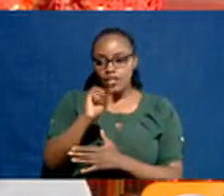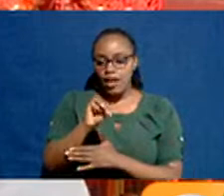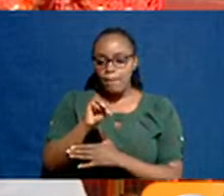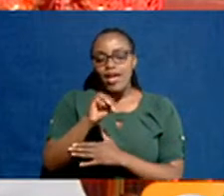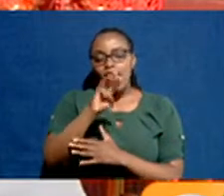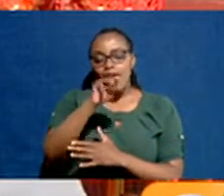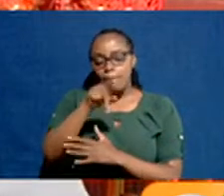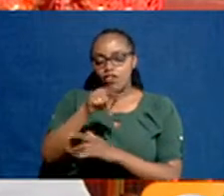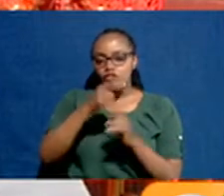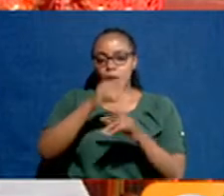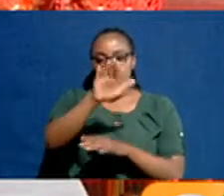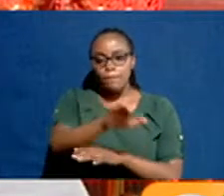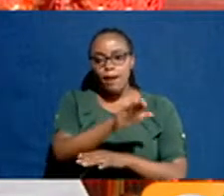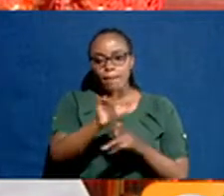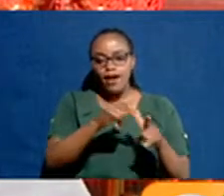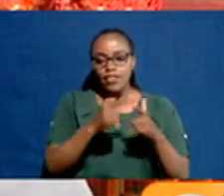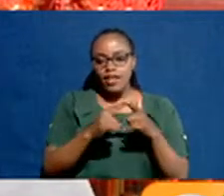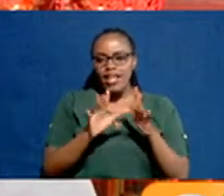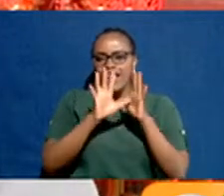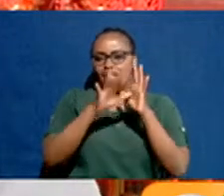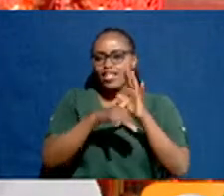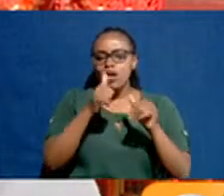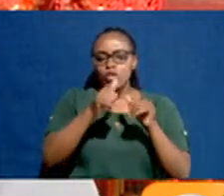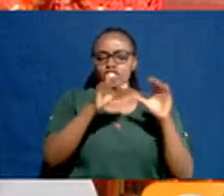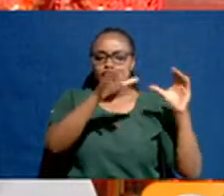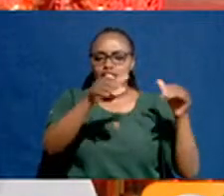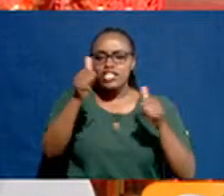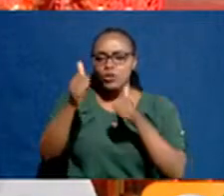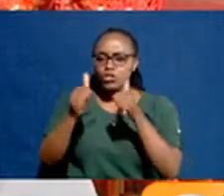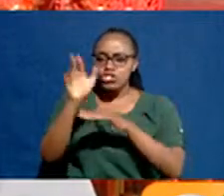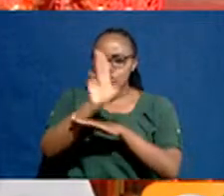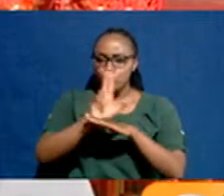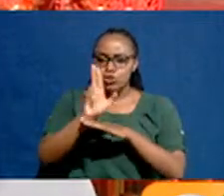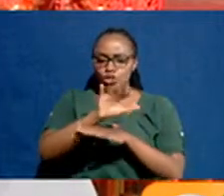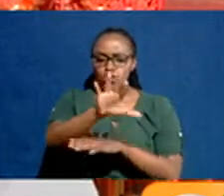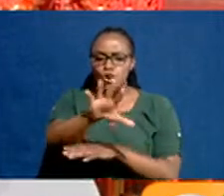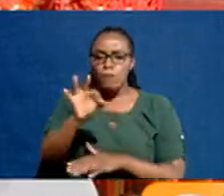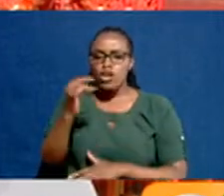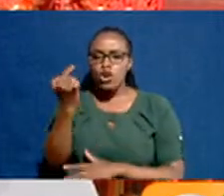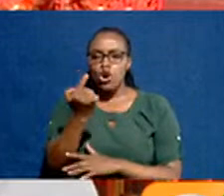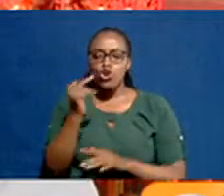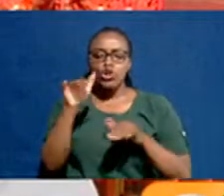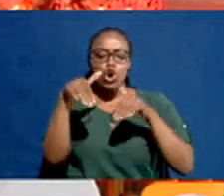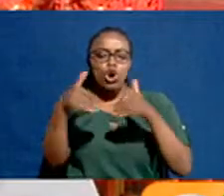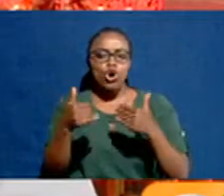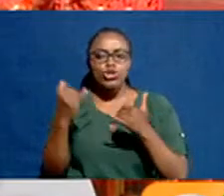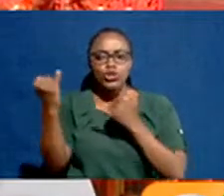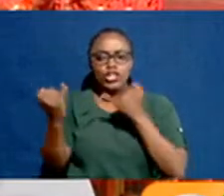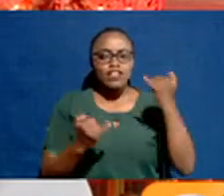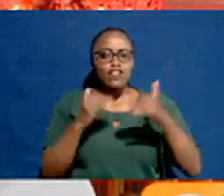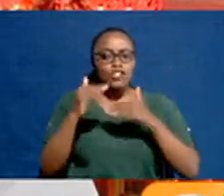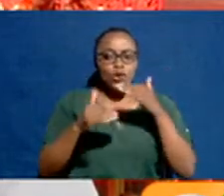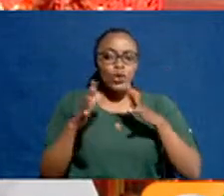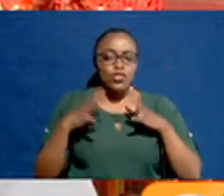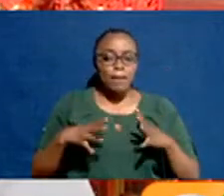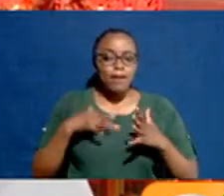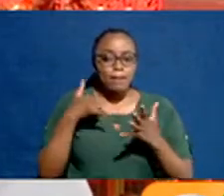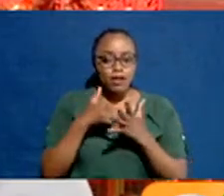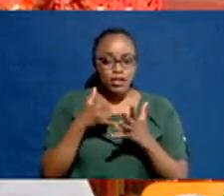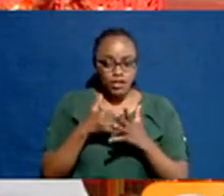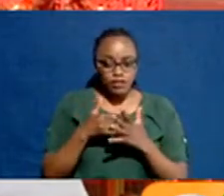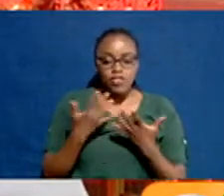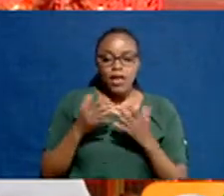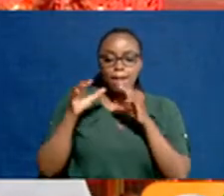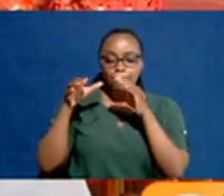Parliament, and later on they were de-whipped. What criteria did you use? Did you just cherry-pick, or you issued the invites to everyone, including the party